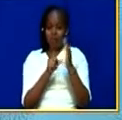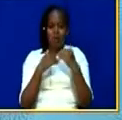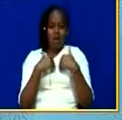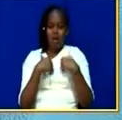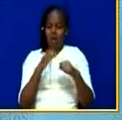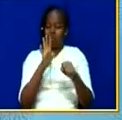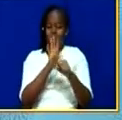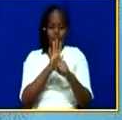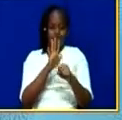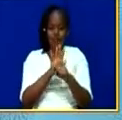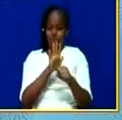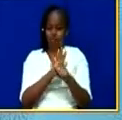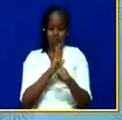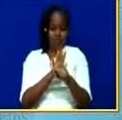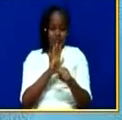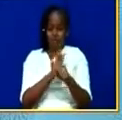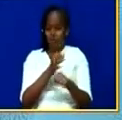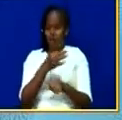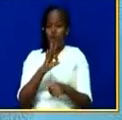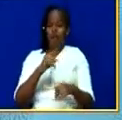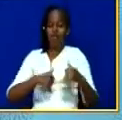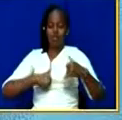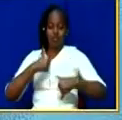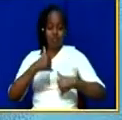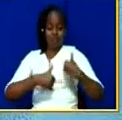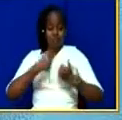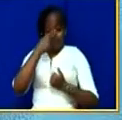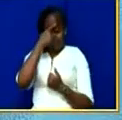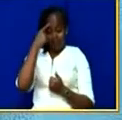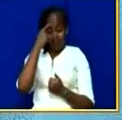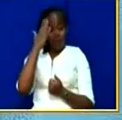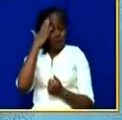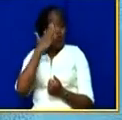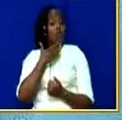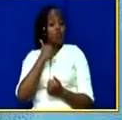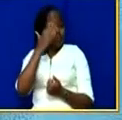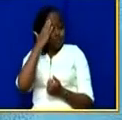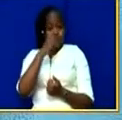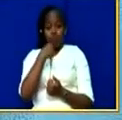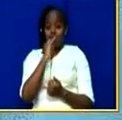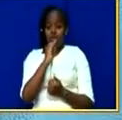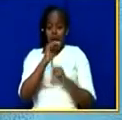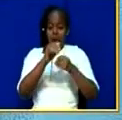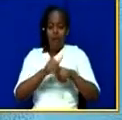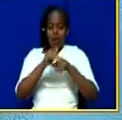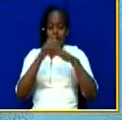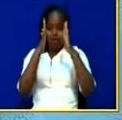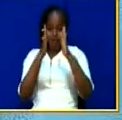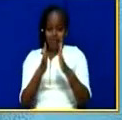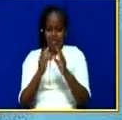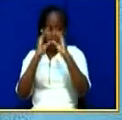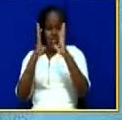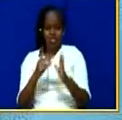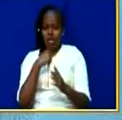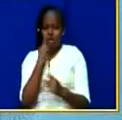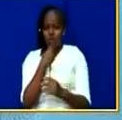lots and lots of fun because you want to know who is our agriculture teacher for this